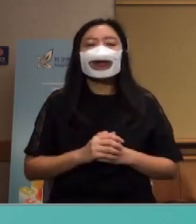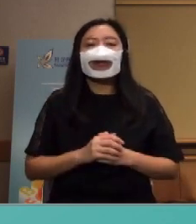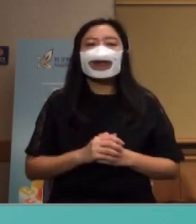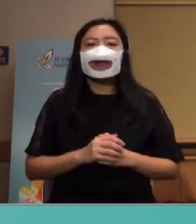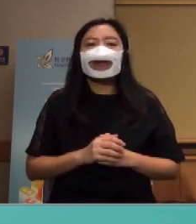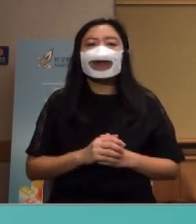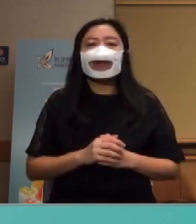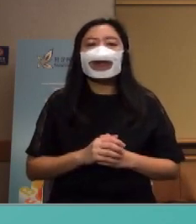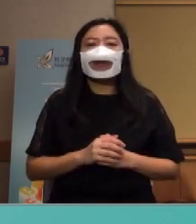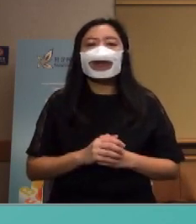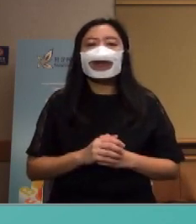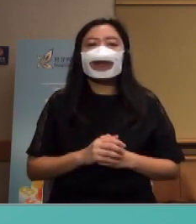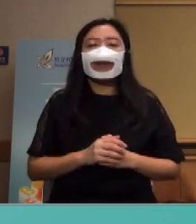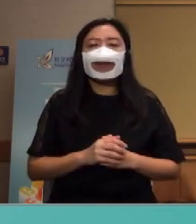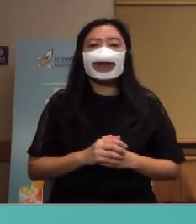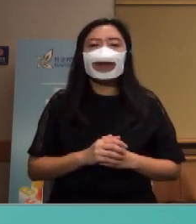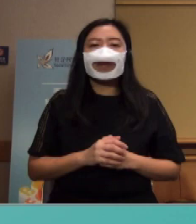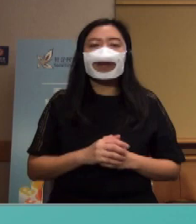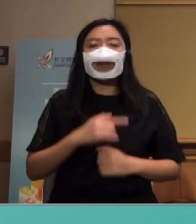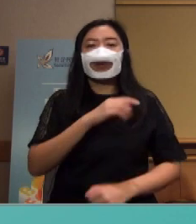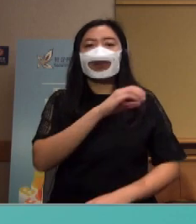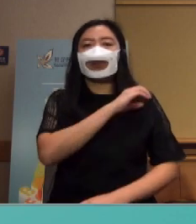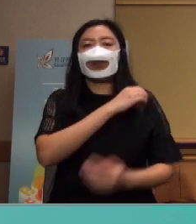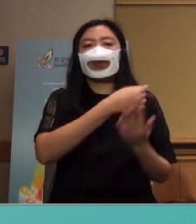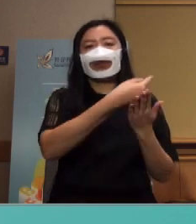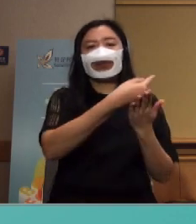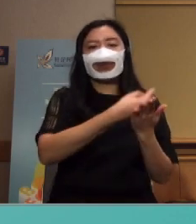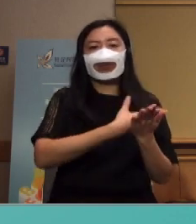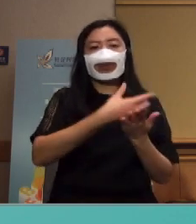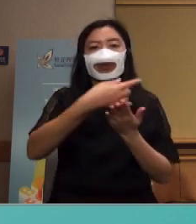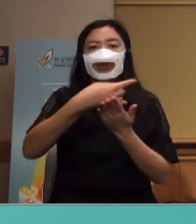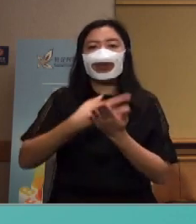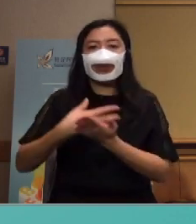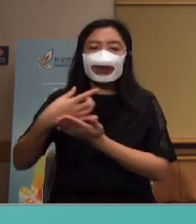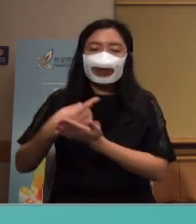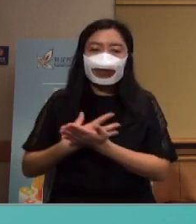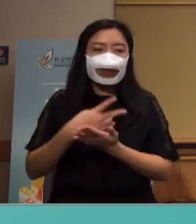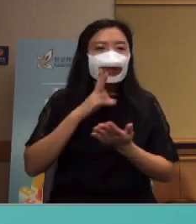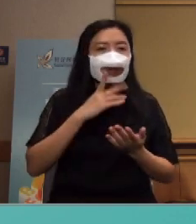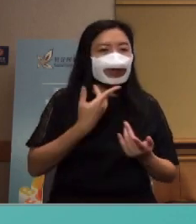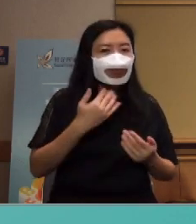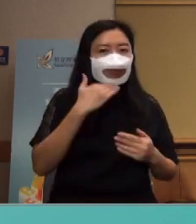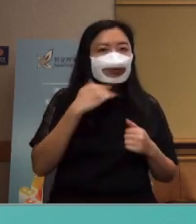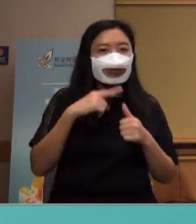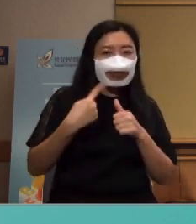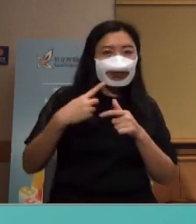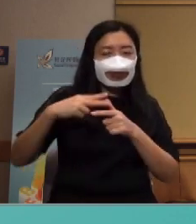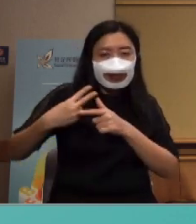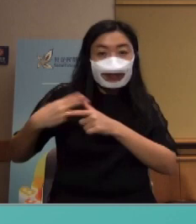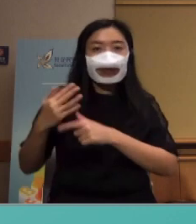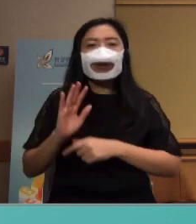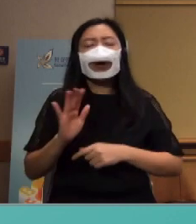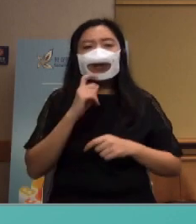lasting program rather than 1 or 2 months. You know, some of the NFT, they launch a 2 months life cycle and then it's over.